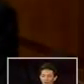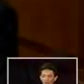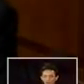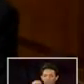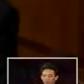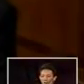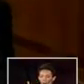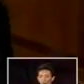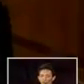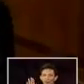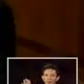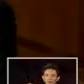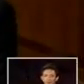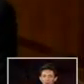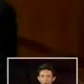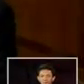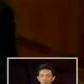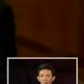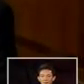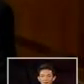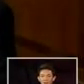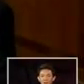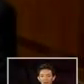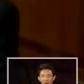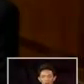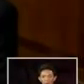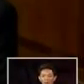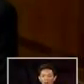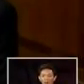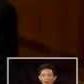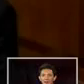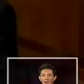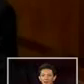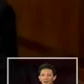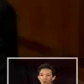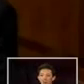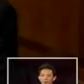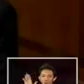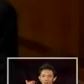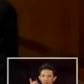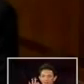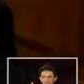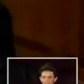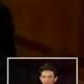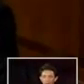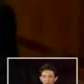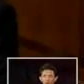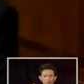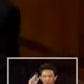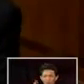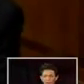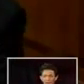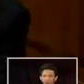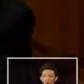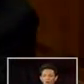PCI bank how can I guarantee for instance let's say I'm the lawyer involved sige labas mo